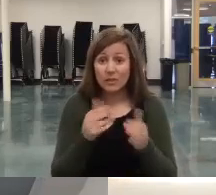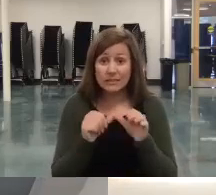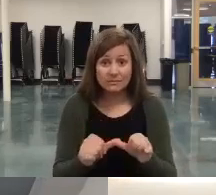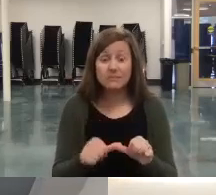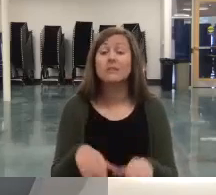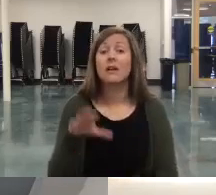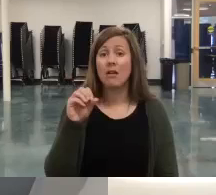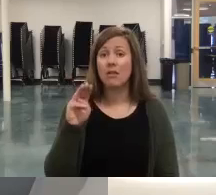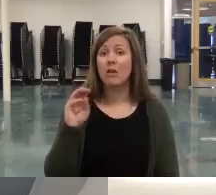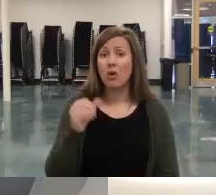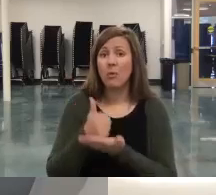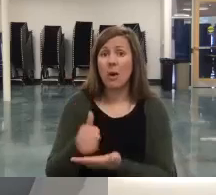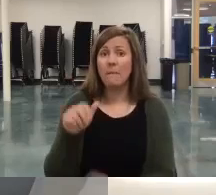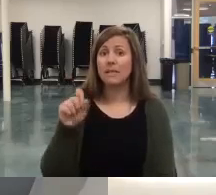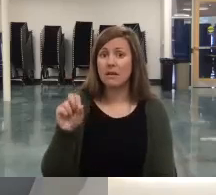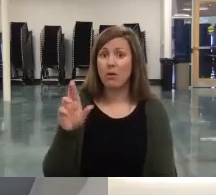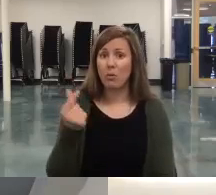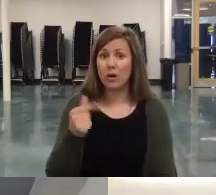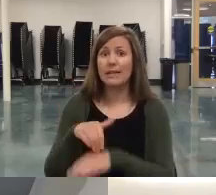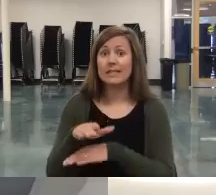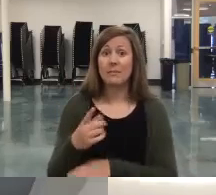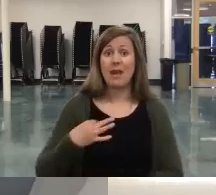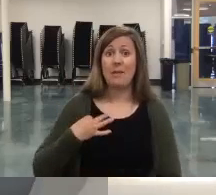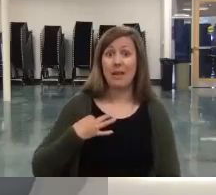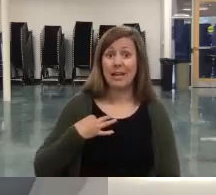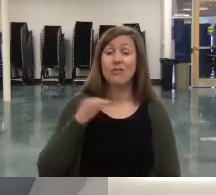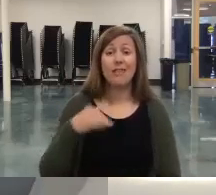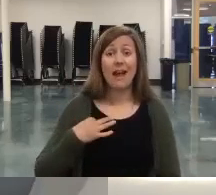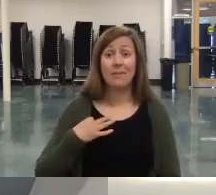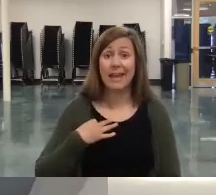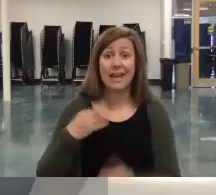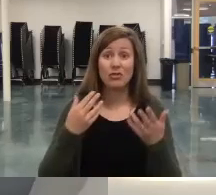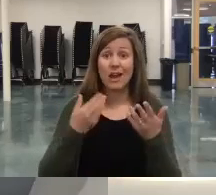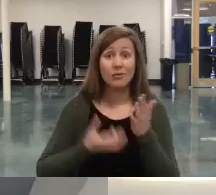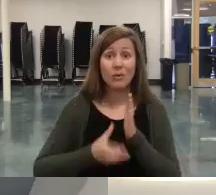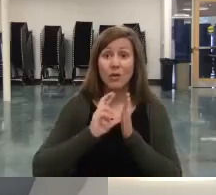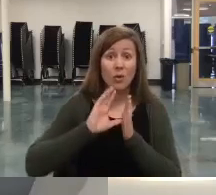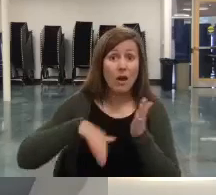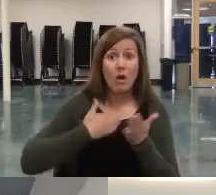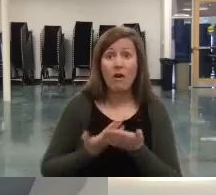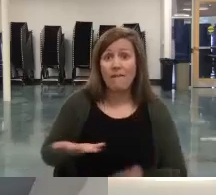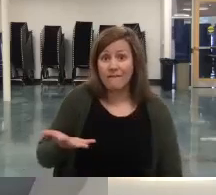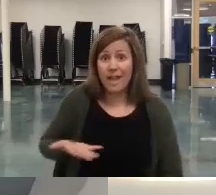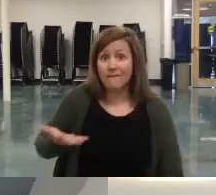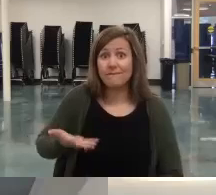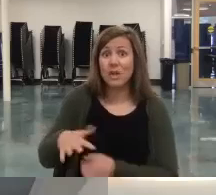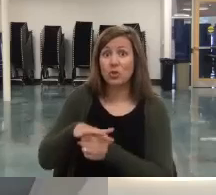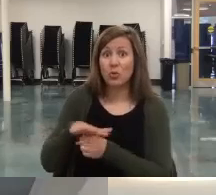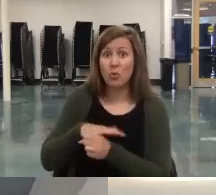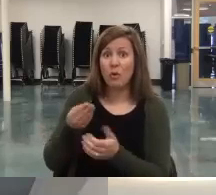go to comohelps.org and submit a single application. And that application is viewed by all 5 local funders each